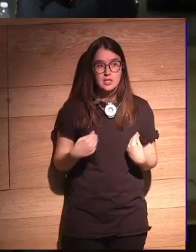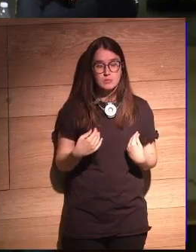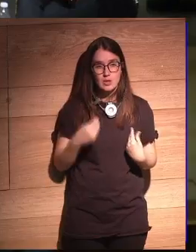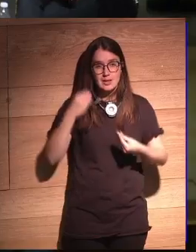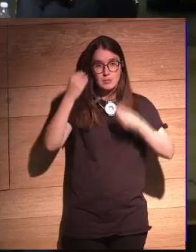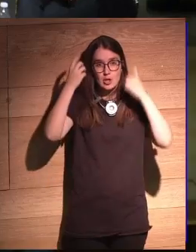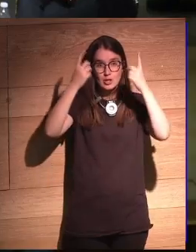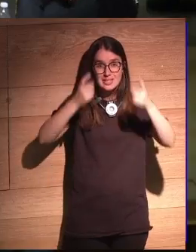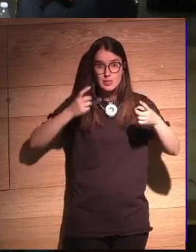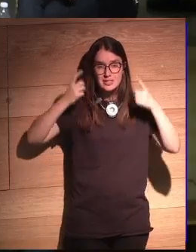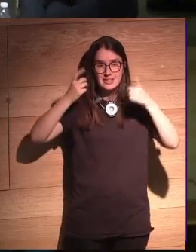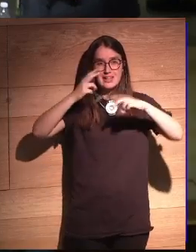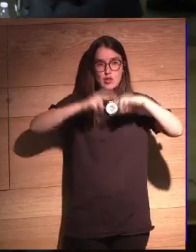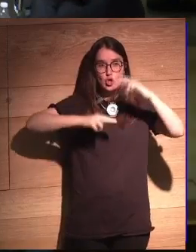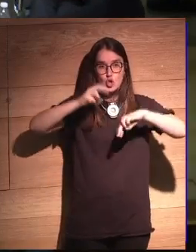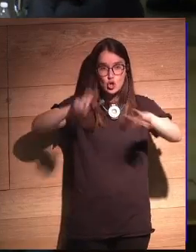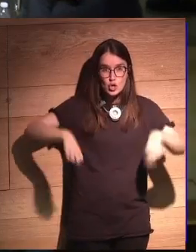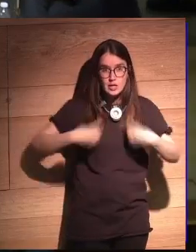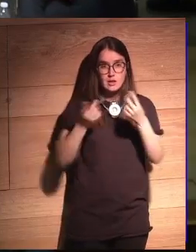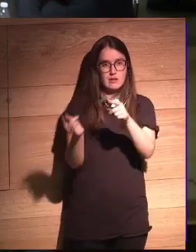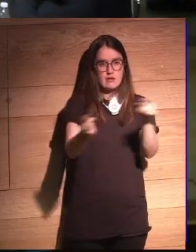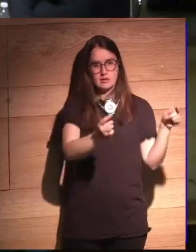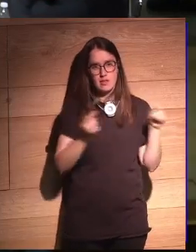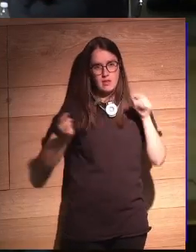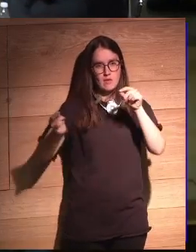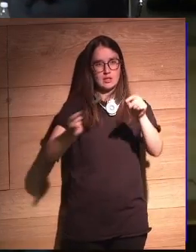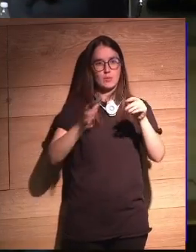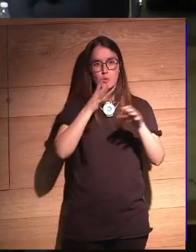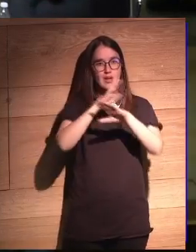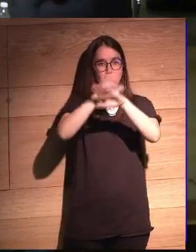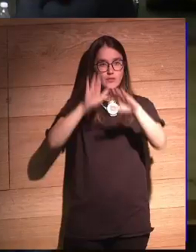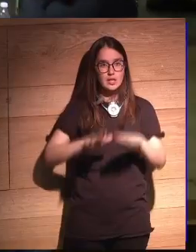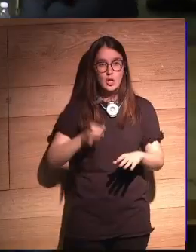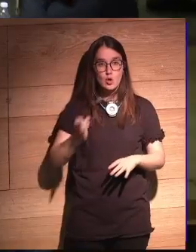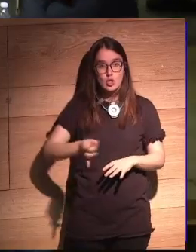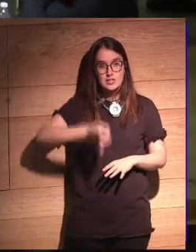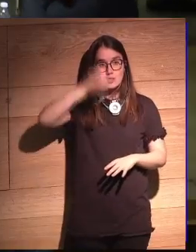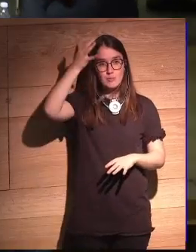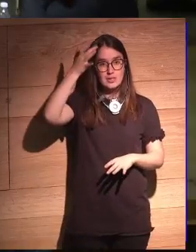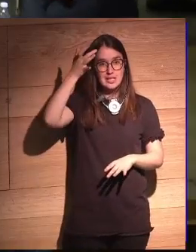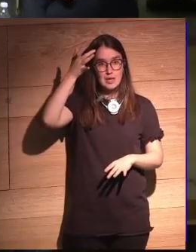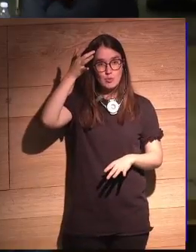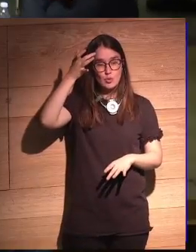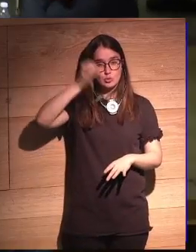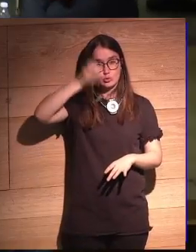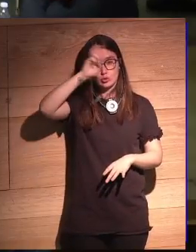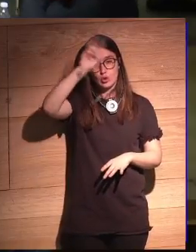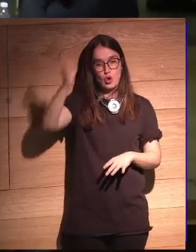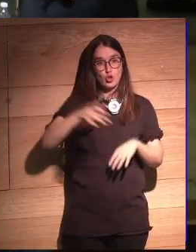from a position that I think we all agree on